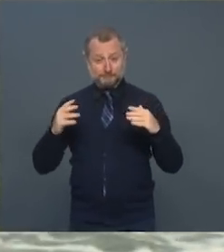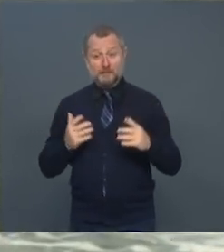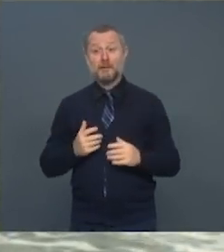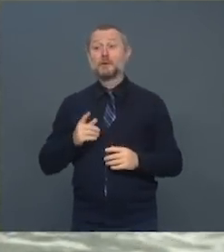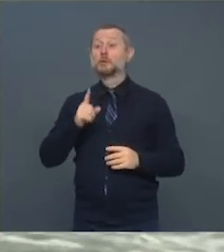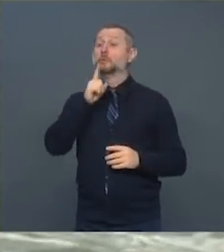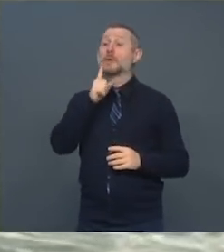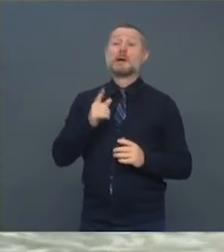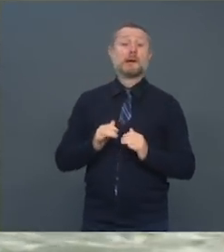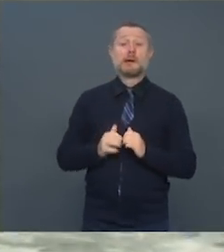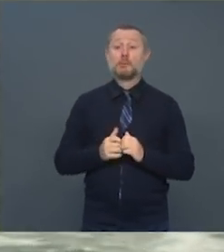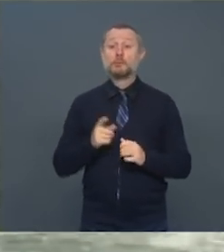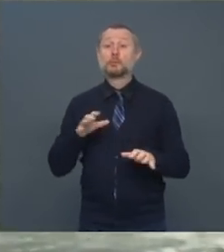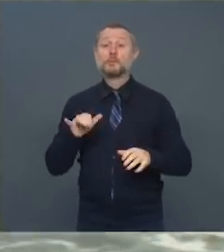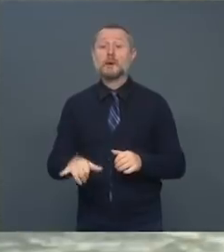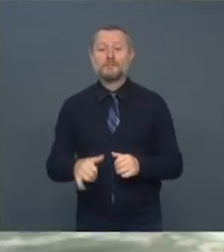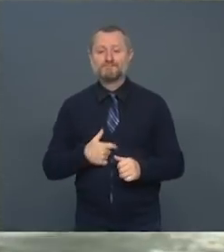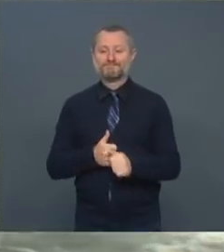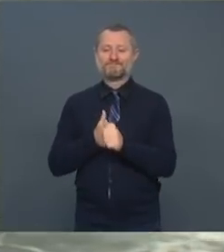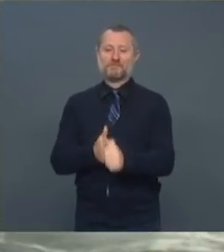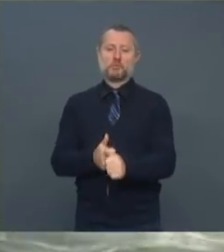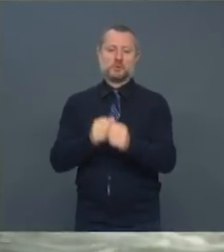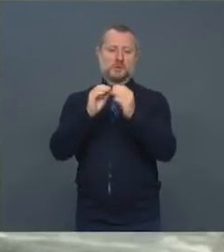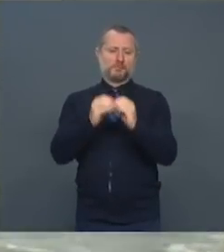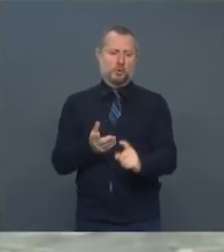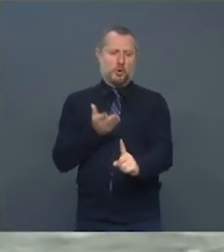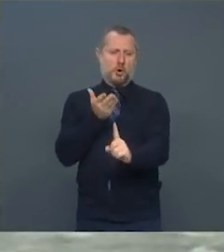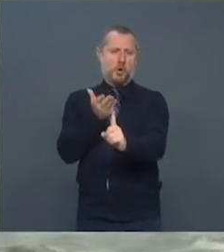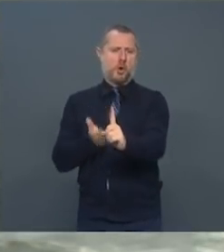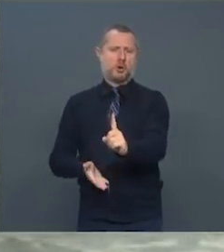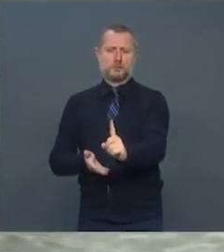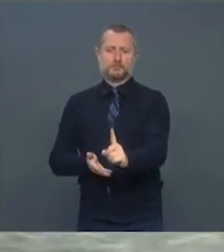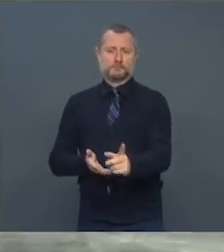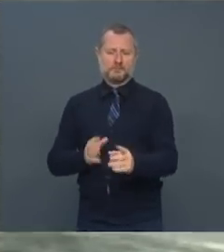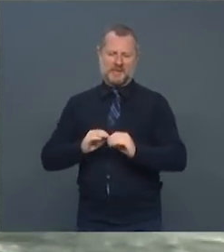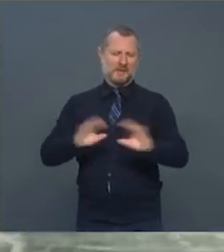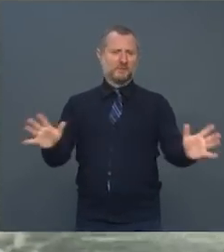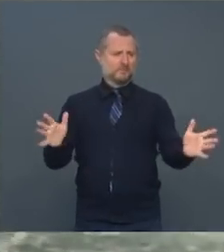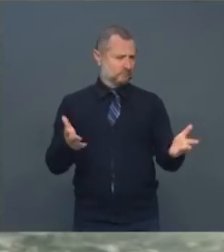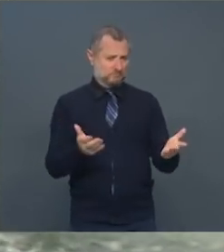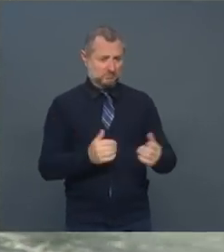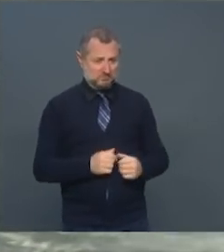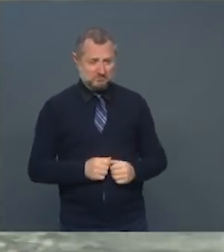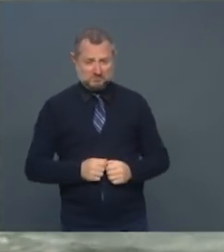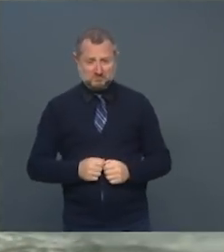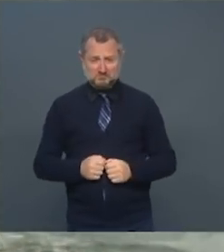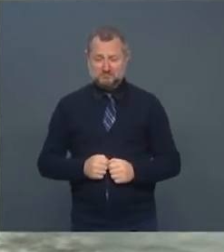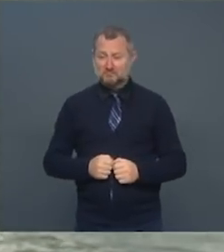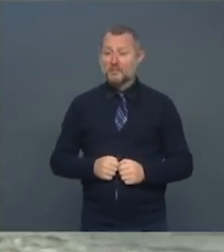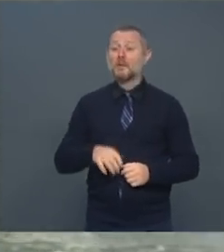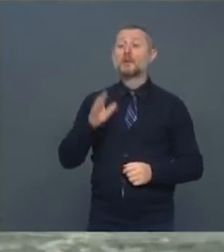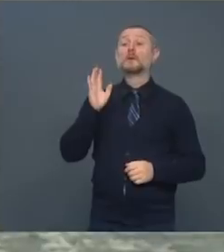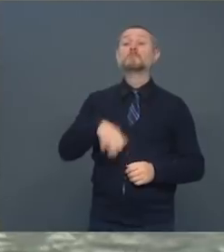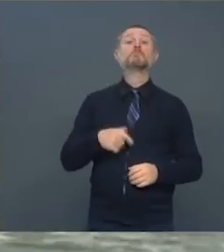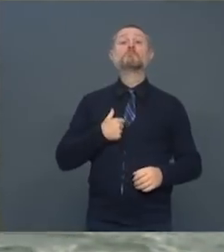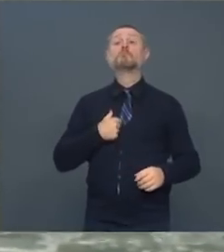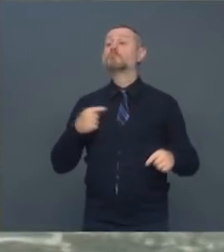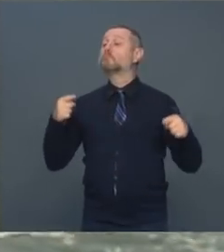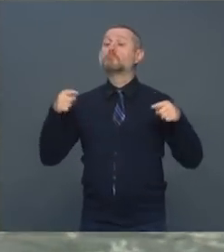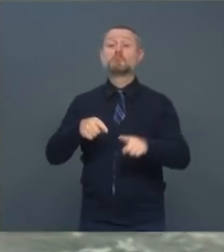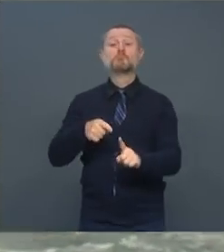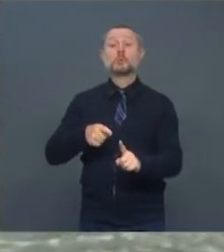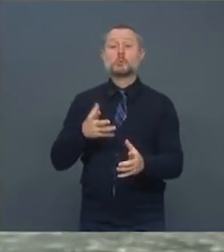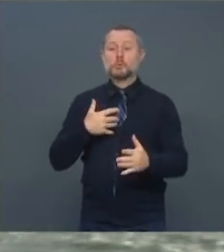simple as math. It's a mathematical equation. We don't want to see